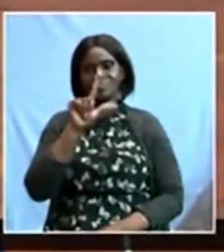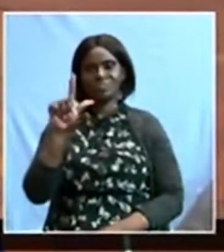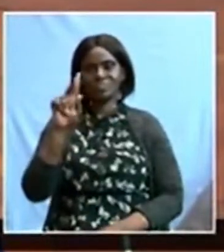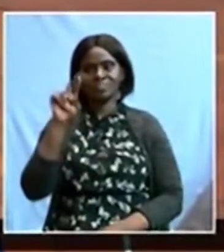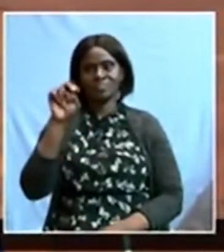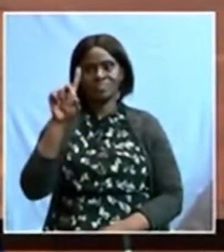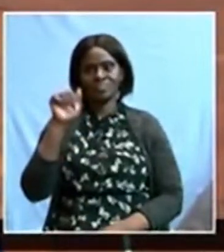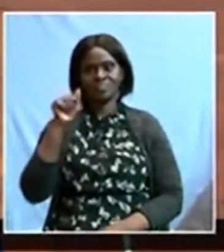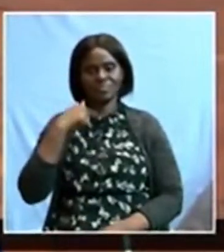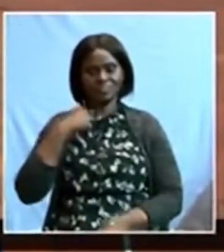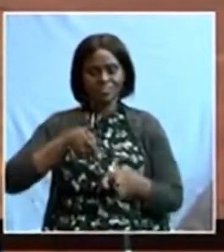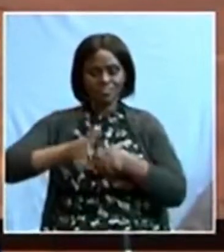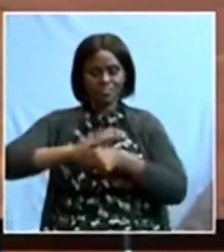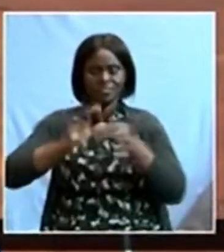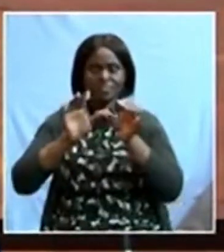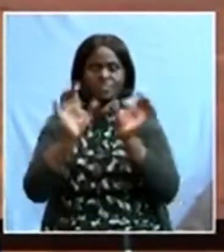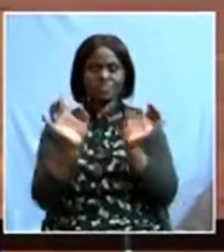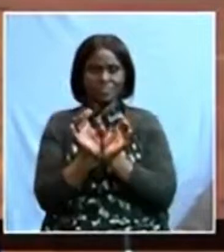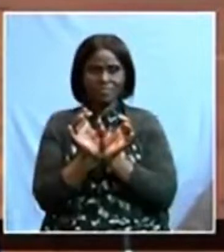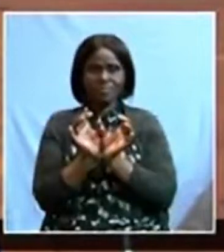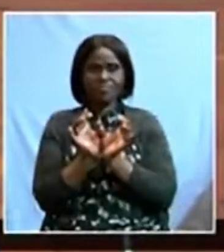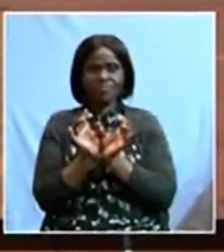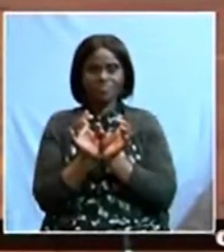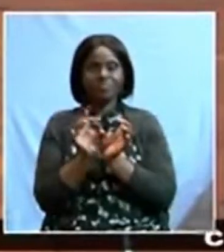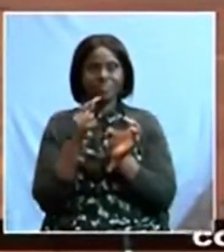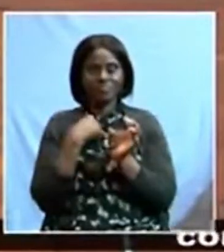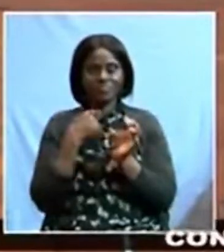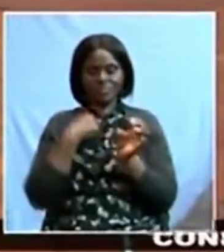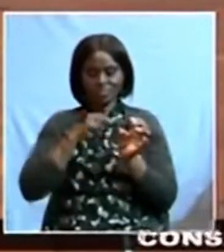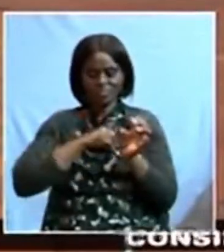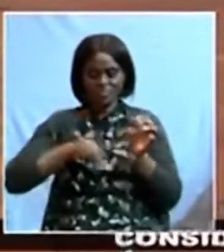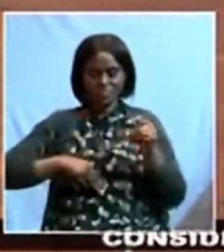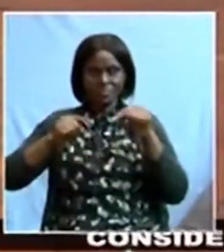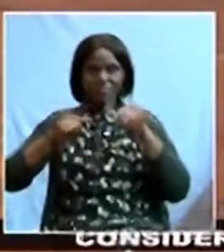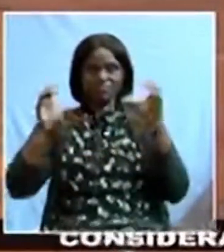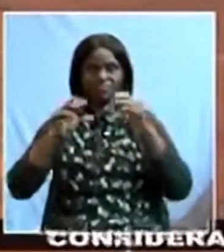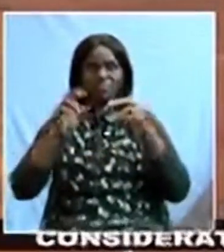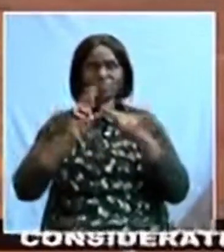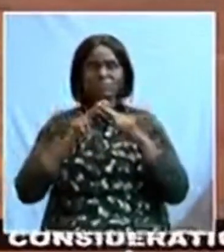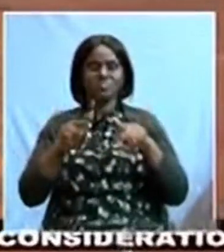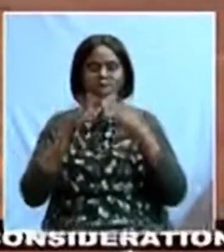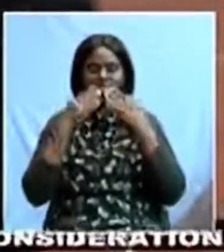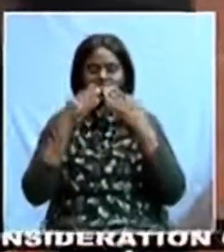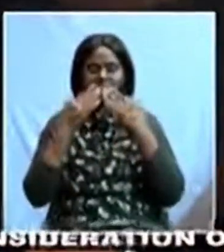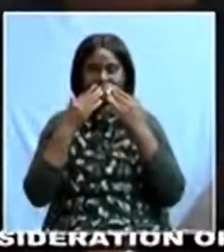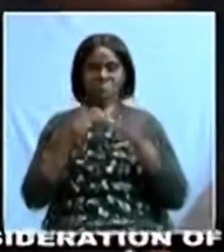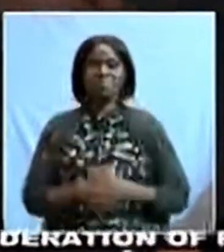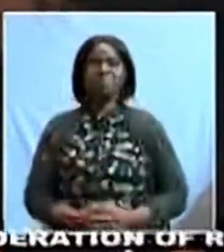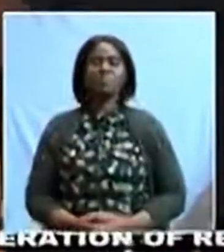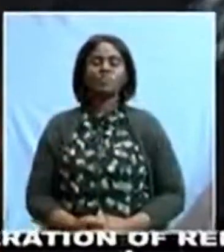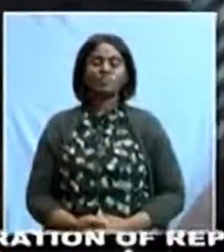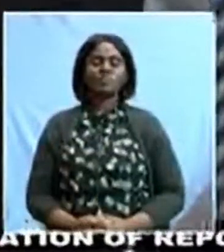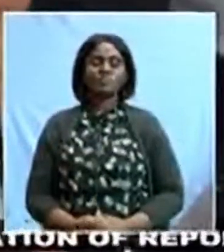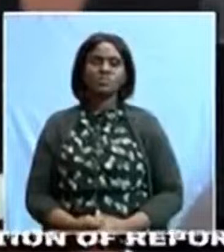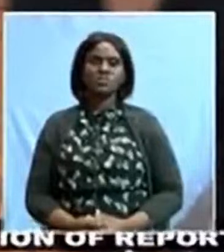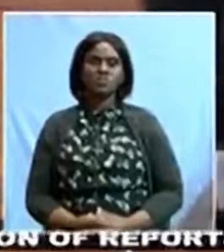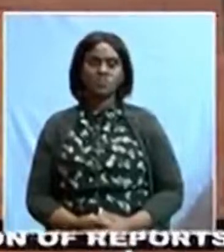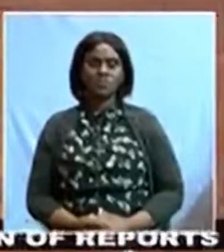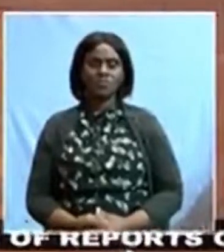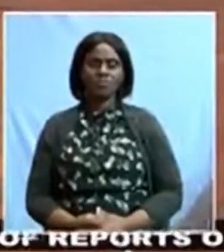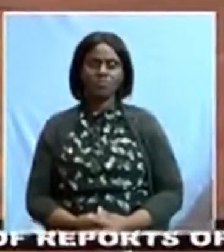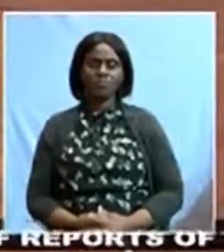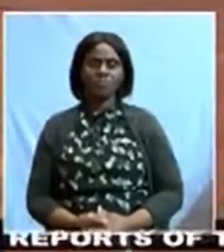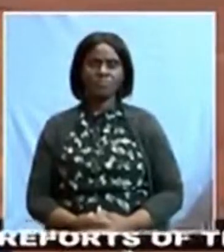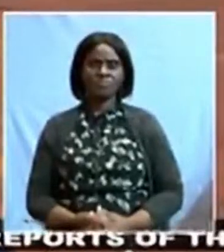Parliament for Siavonga constituency, and a member of this committee, Chairperson. I thank you. Thank you so much. I wish